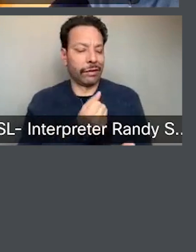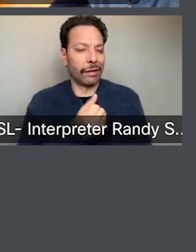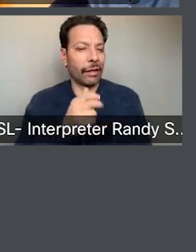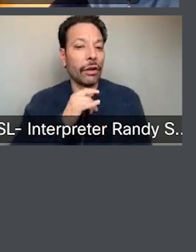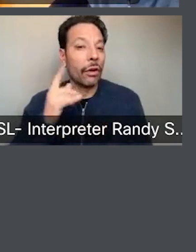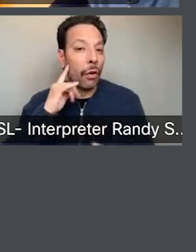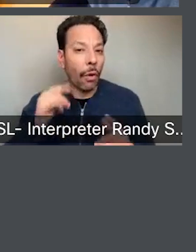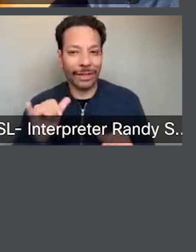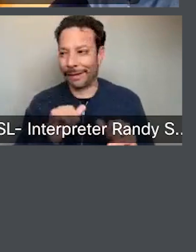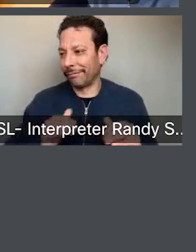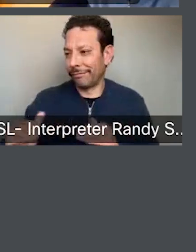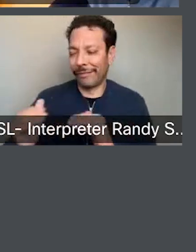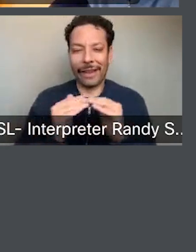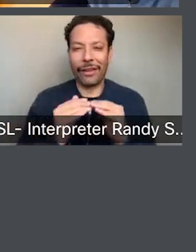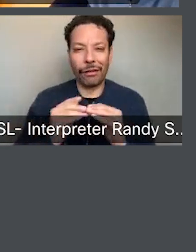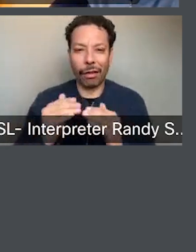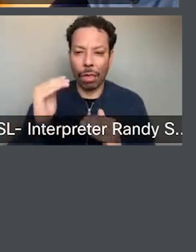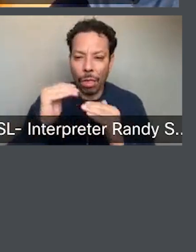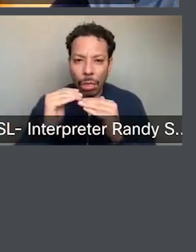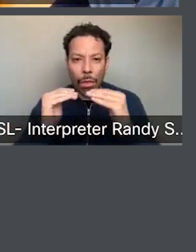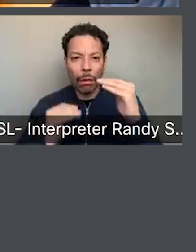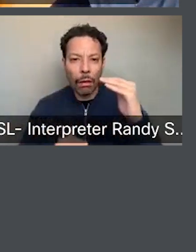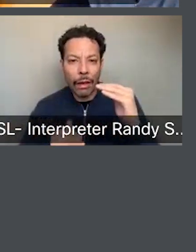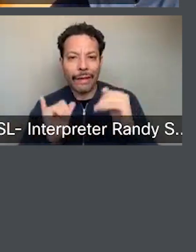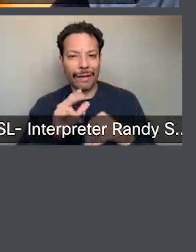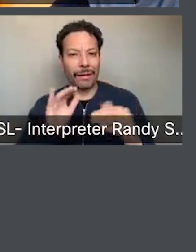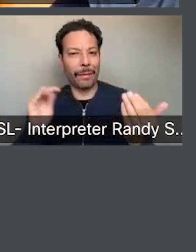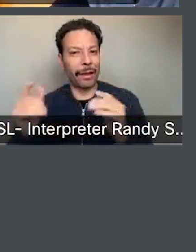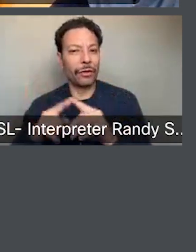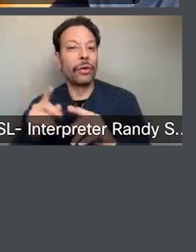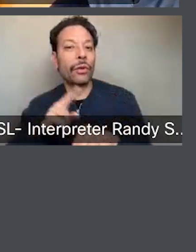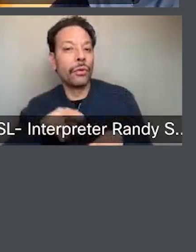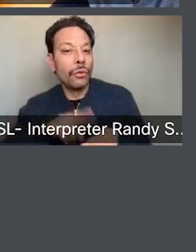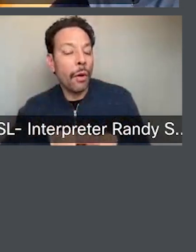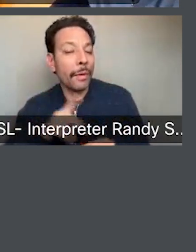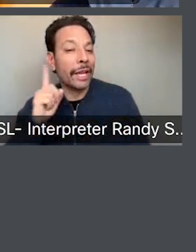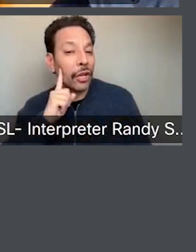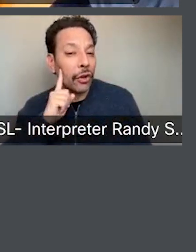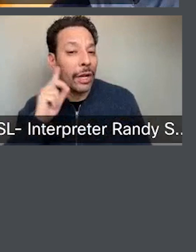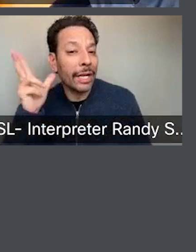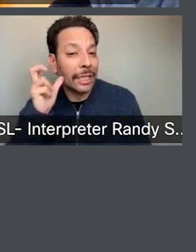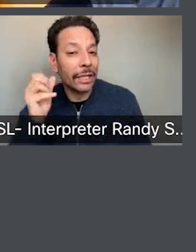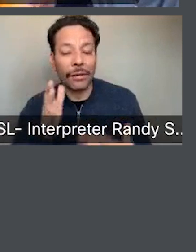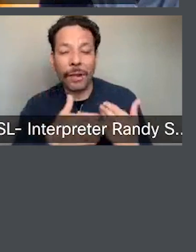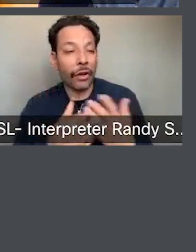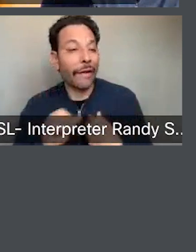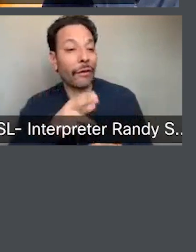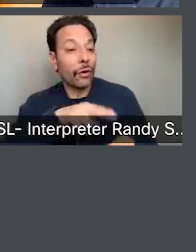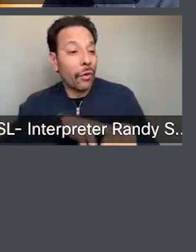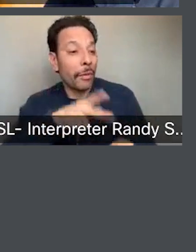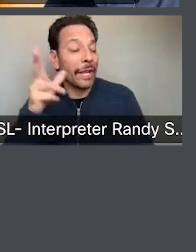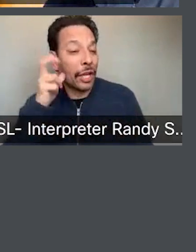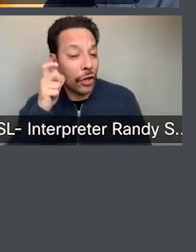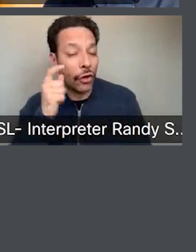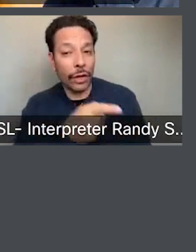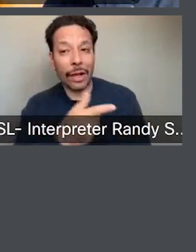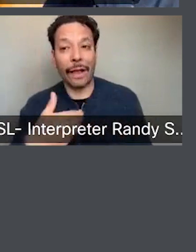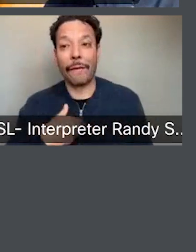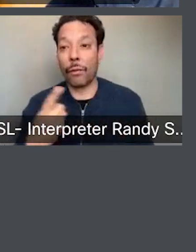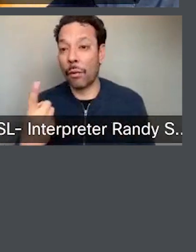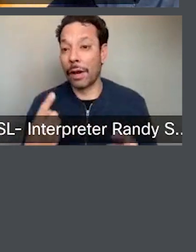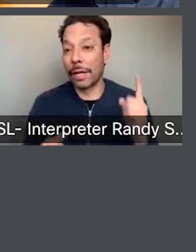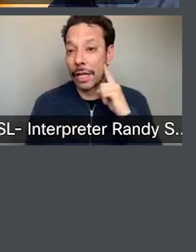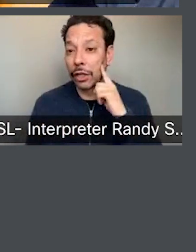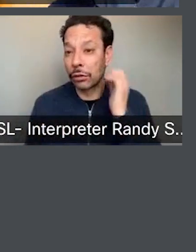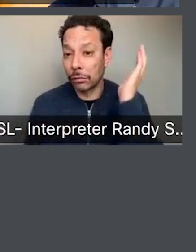peers. And normal hearing listeners, even if the normal hearing listeners have one ear